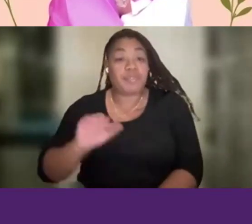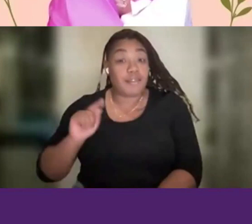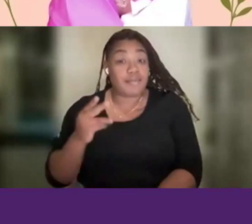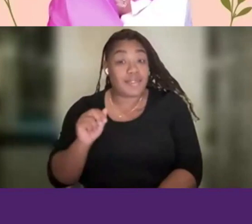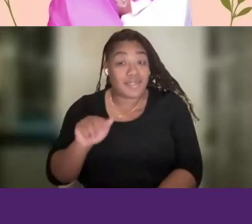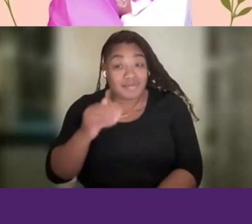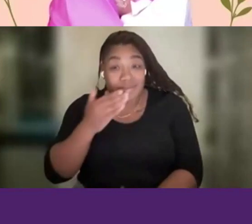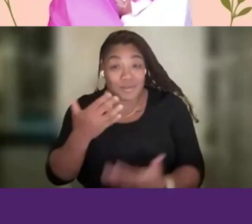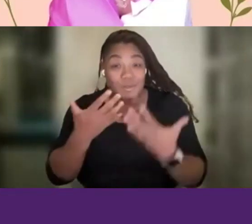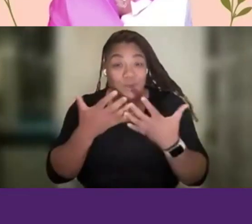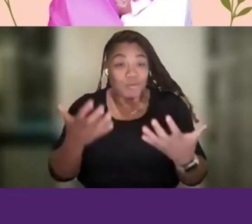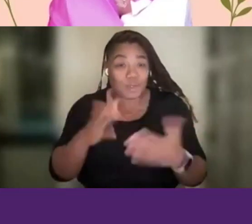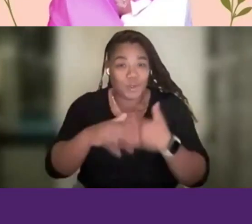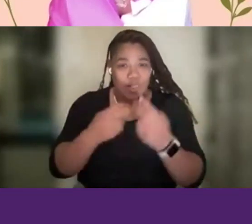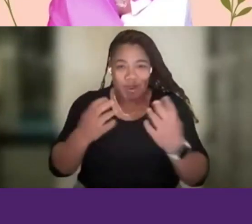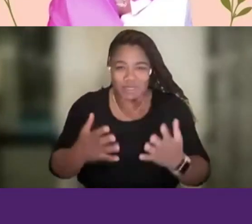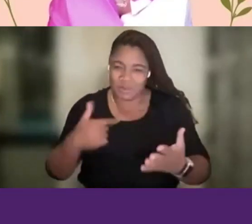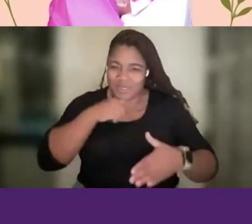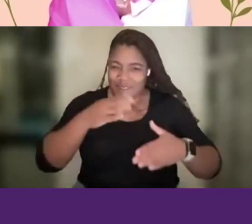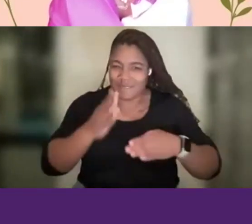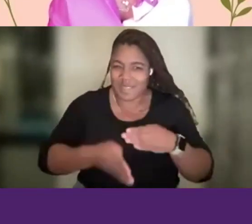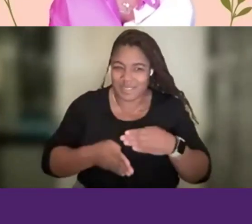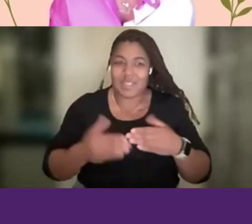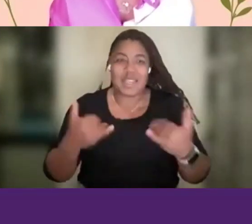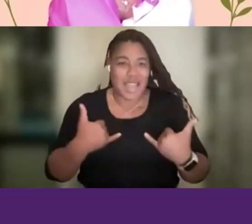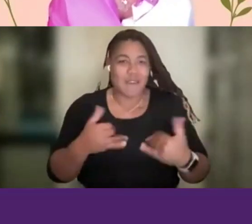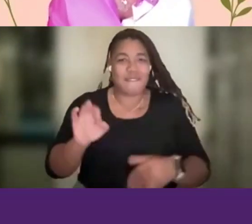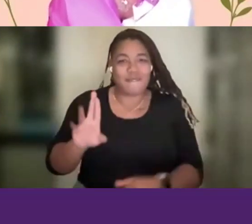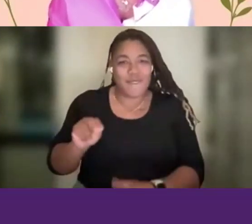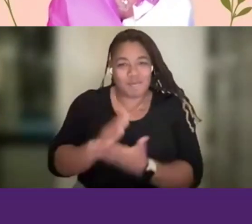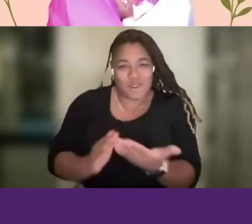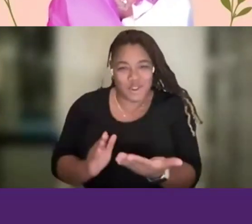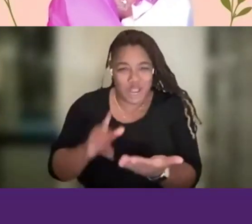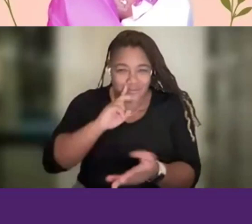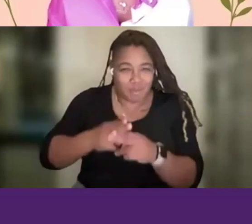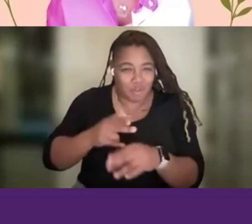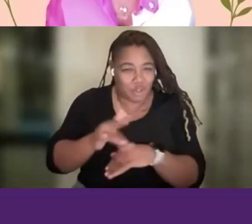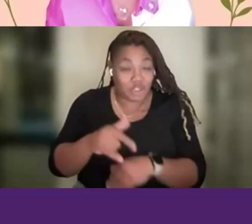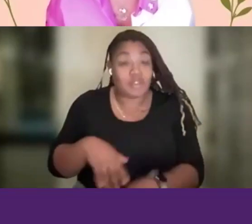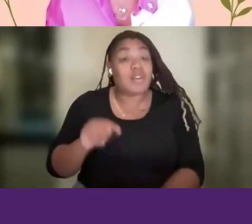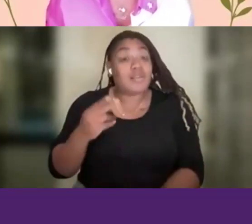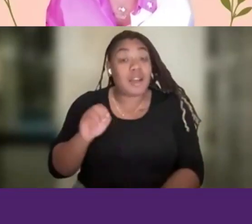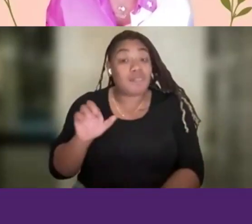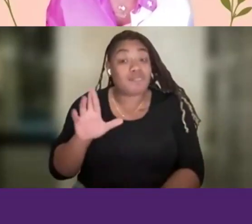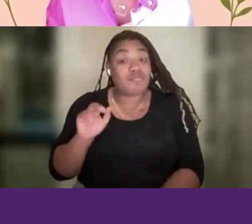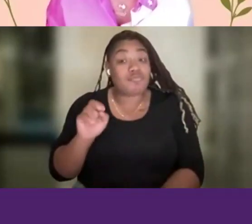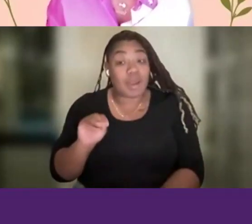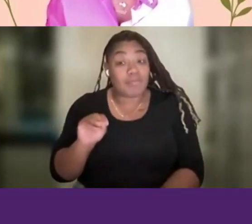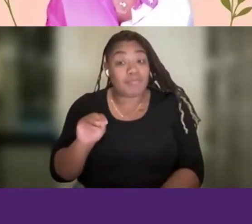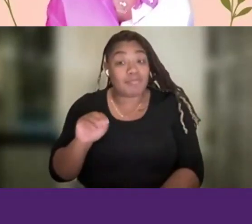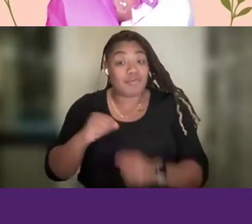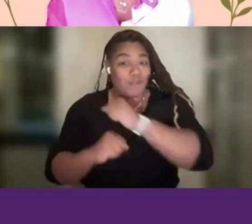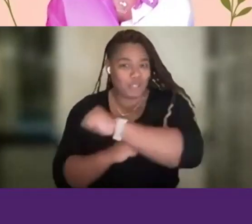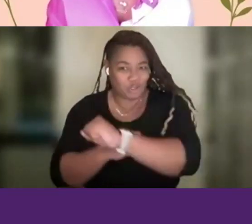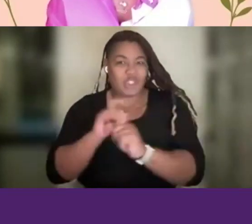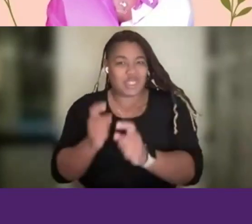all the panelists. We're not finished, of course. We're going on to the fun part that I mentioned earlier. The Bren Foundation is giving away gift cards to 5 lucky